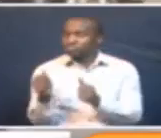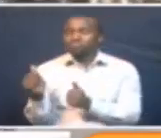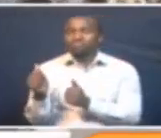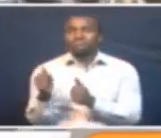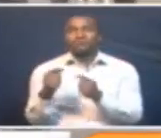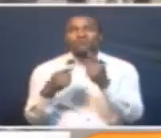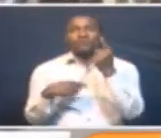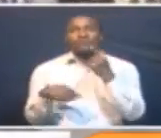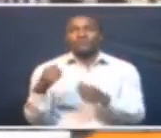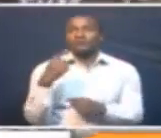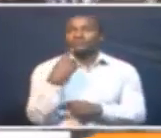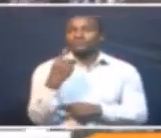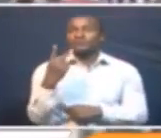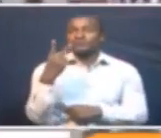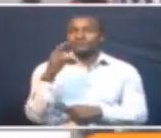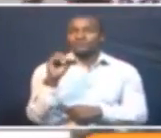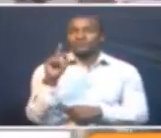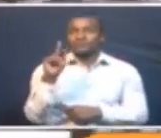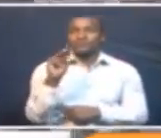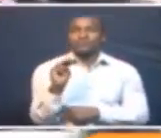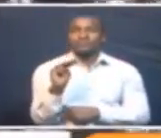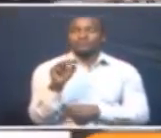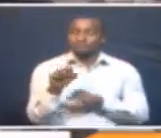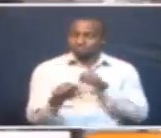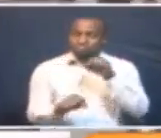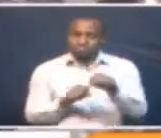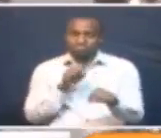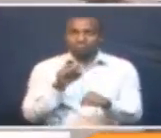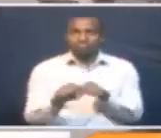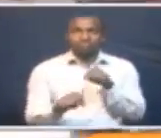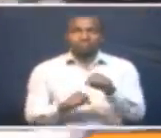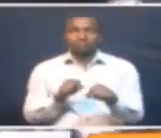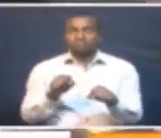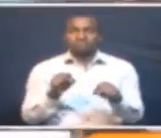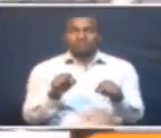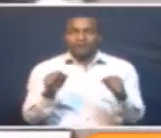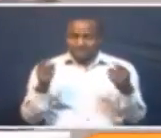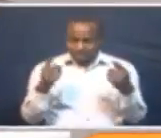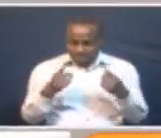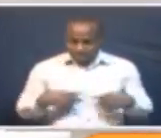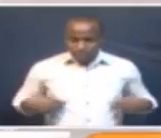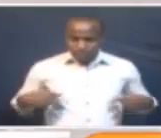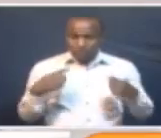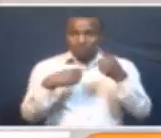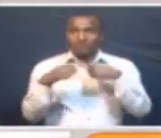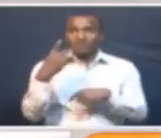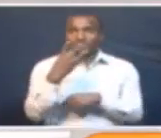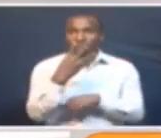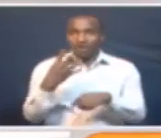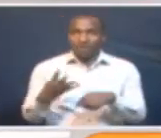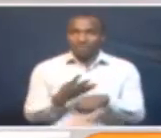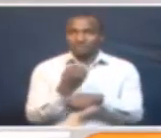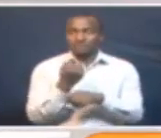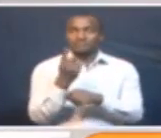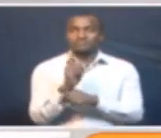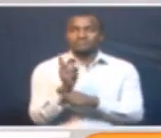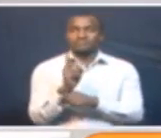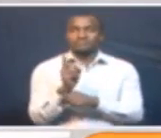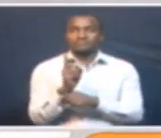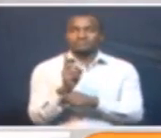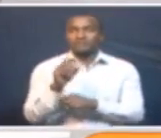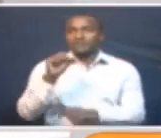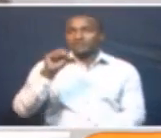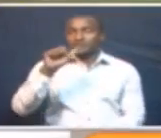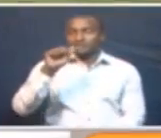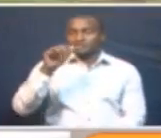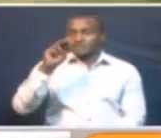the 120-kilometer mountain bike road race. He crossed the finish line in 4 hours, 11 minutes, 11 seconds. Salim Kipkemboi